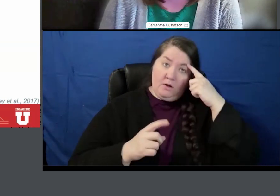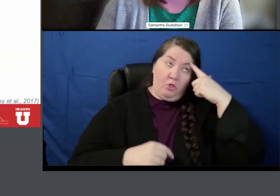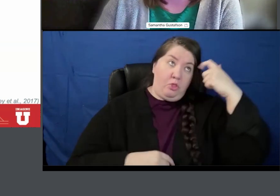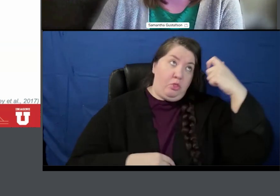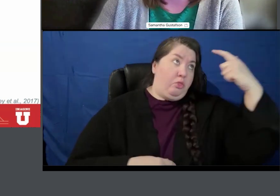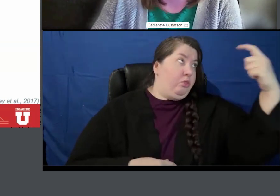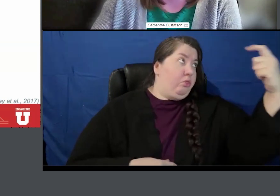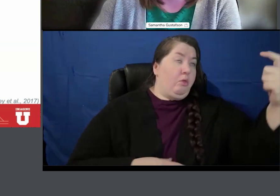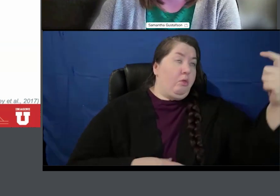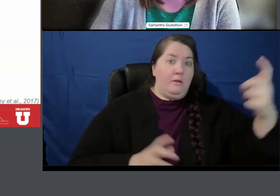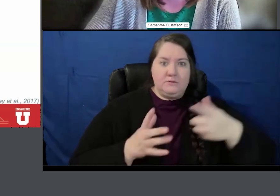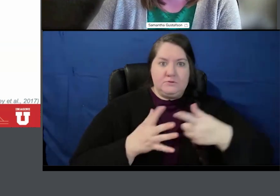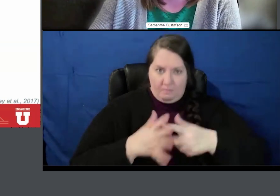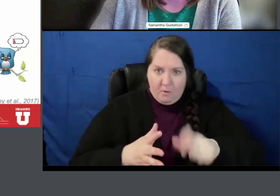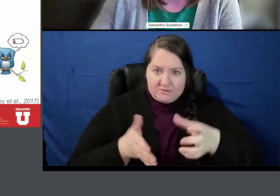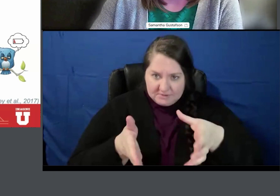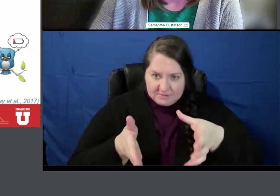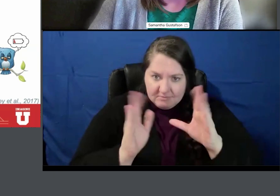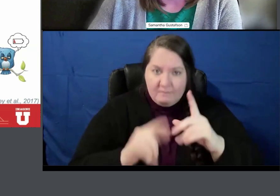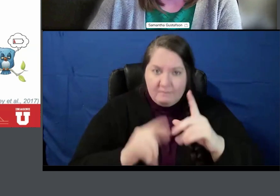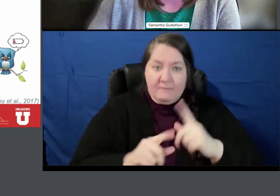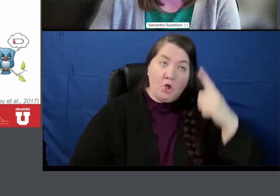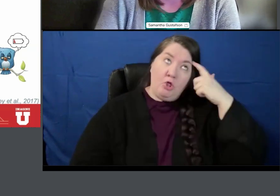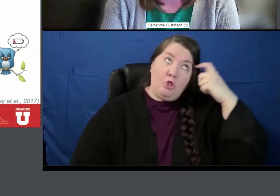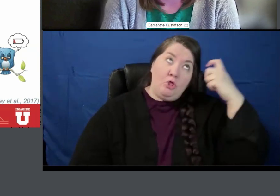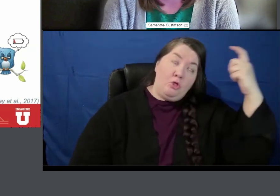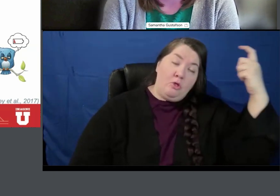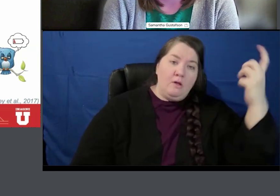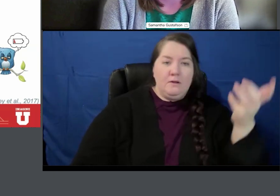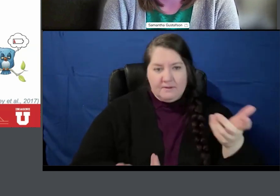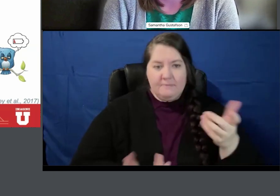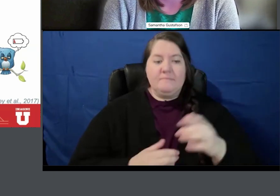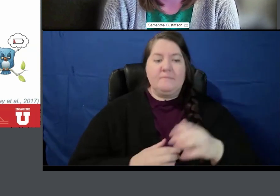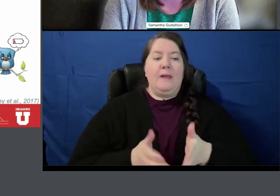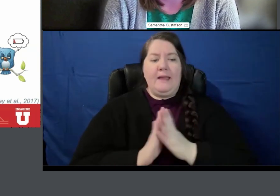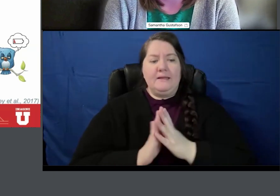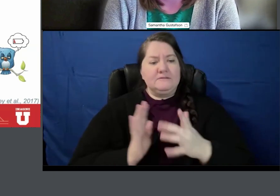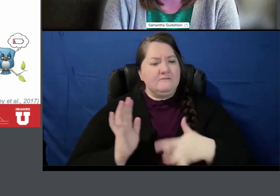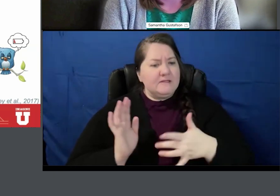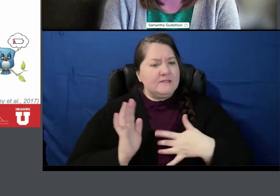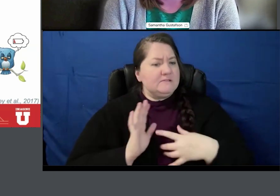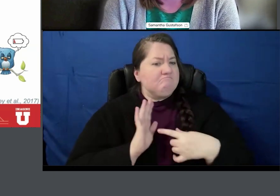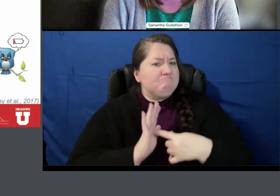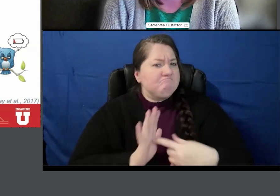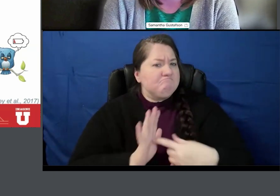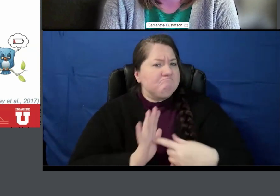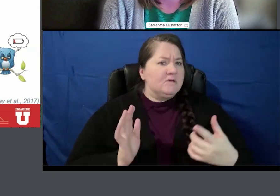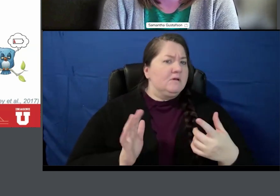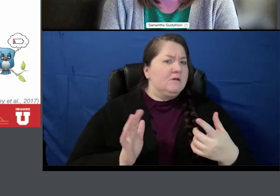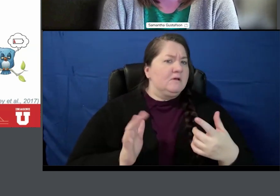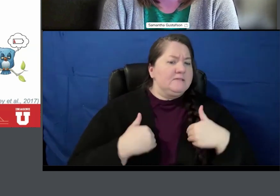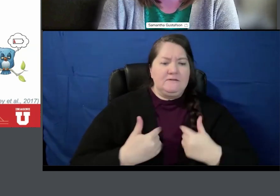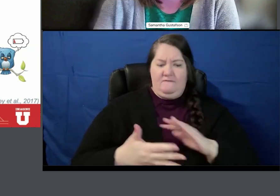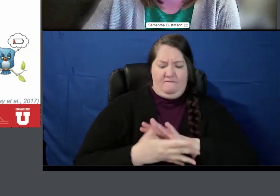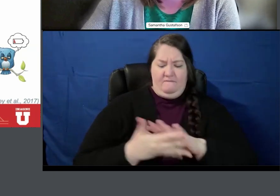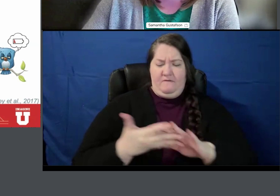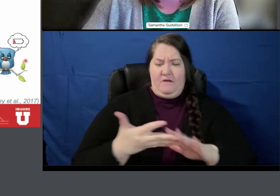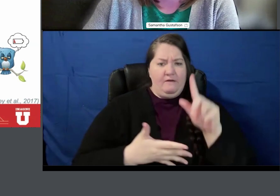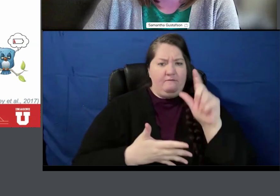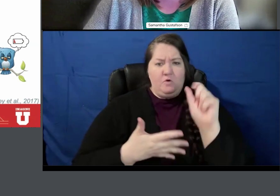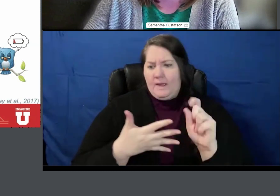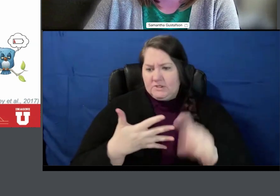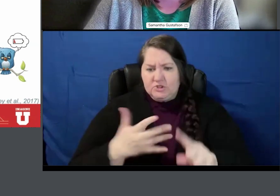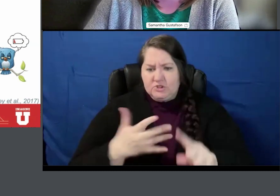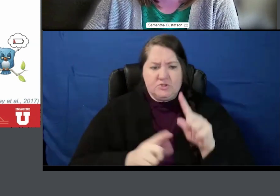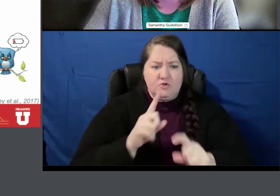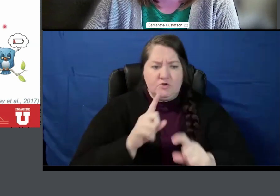they were supposed to be doing something? And we asked about their symptoms of fatigue with a really simple 5 question survey. And